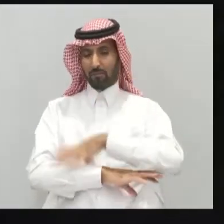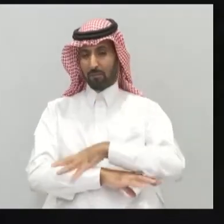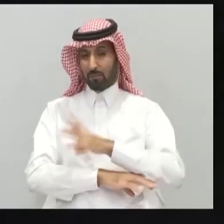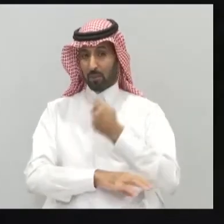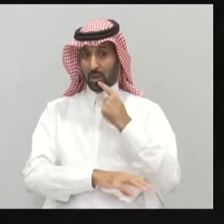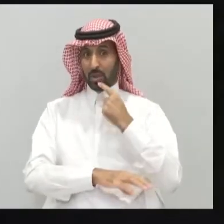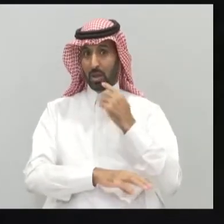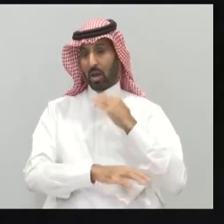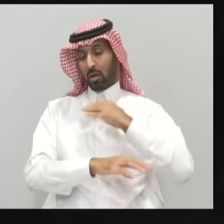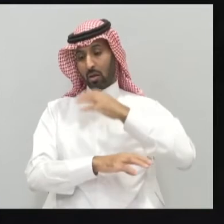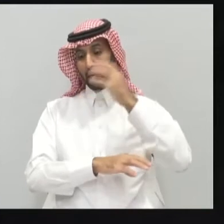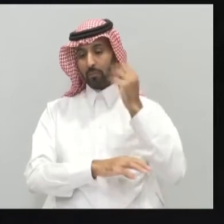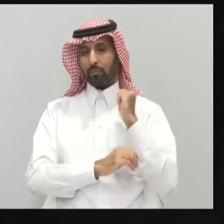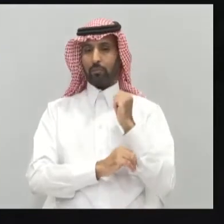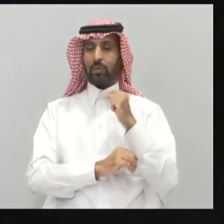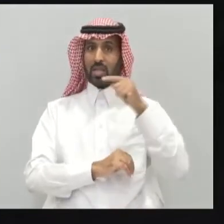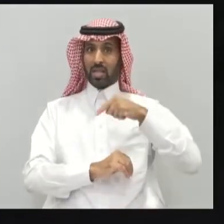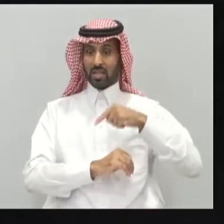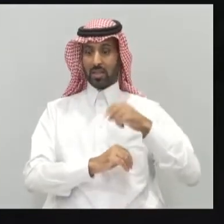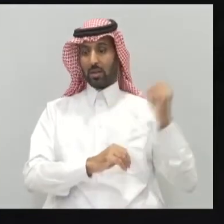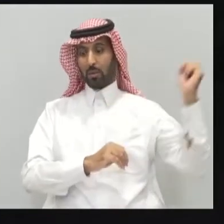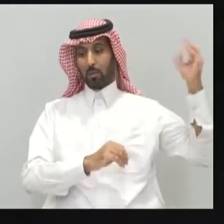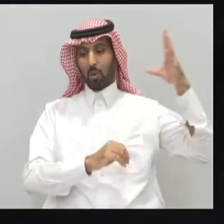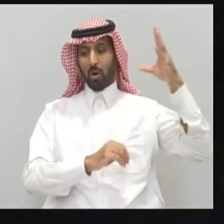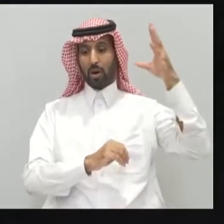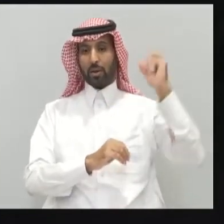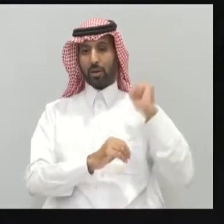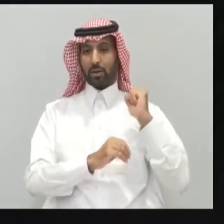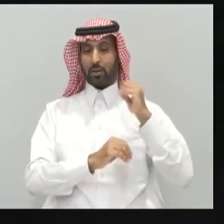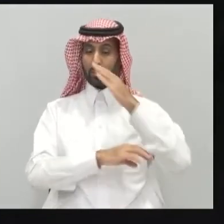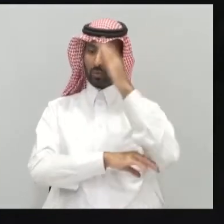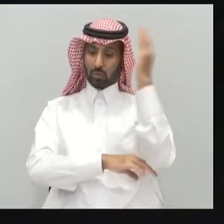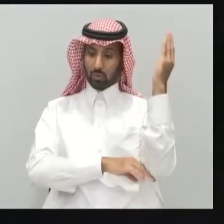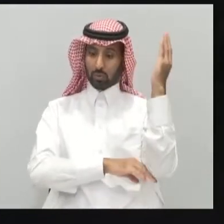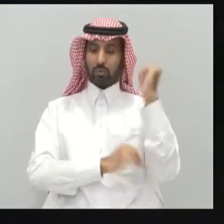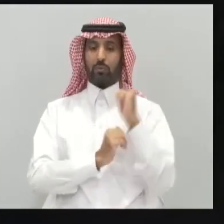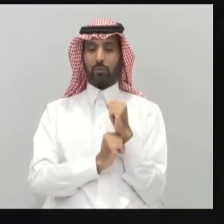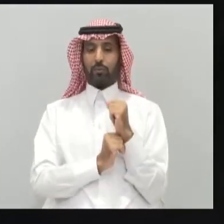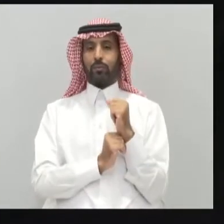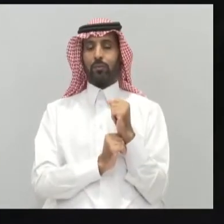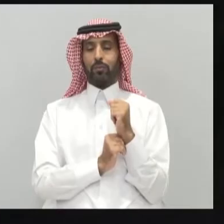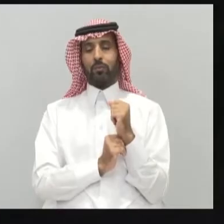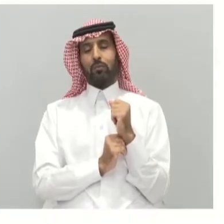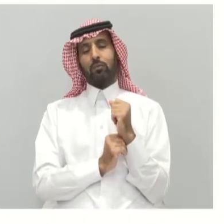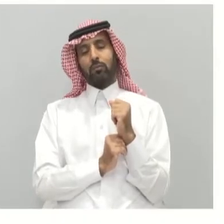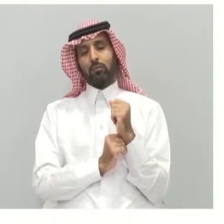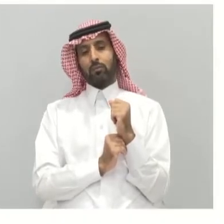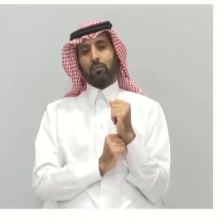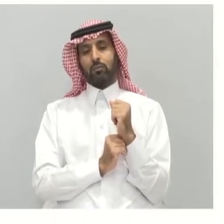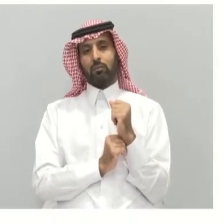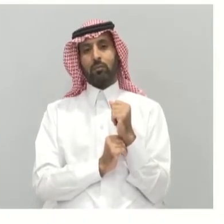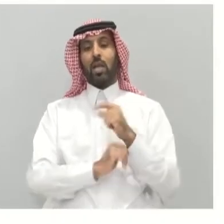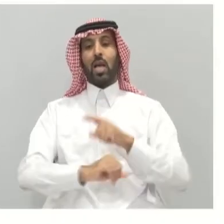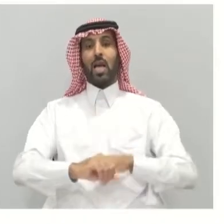say this morning. So we are referring to the near past, okay? At